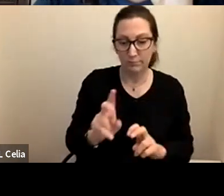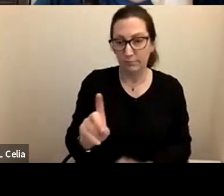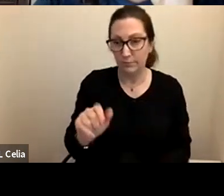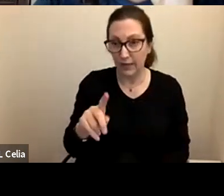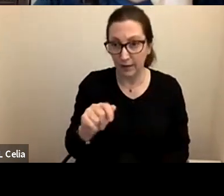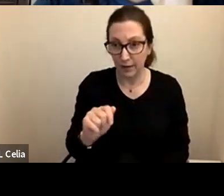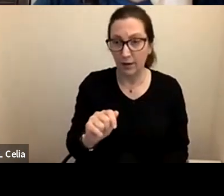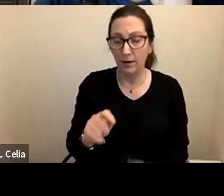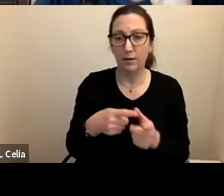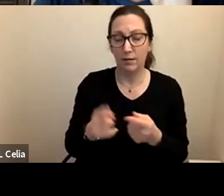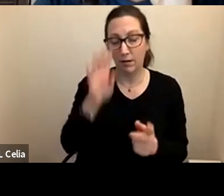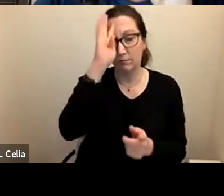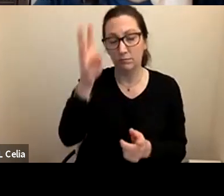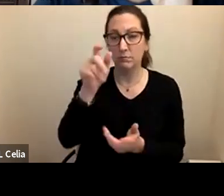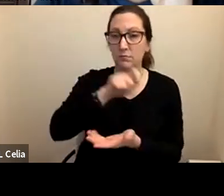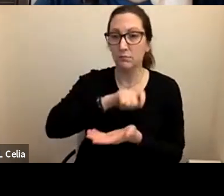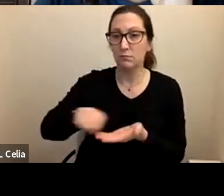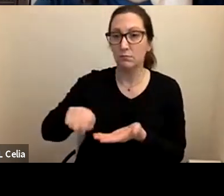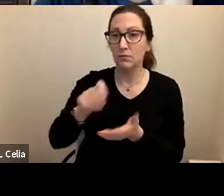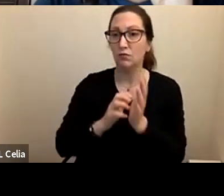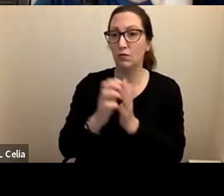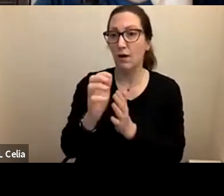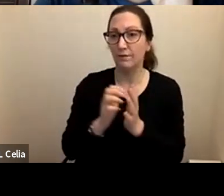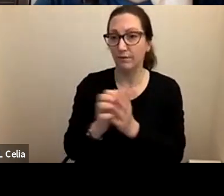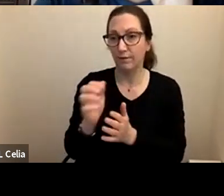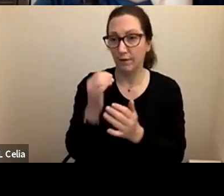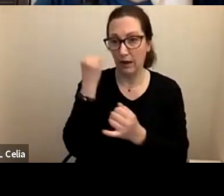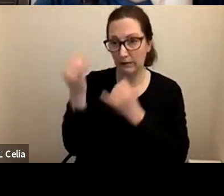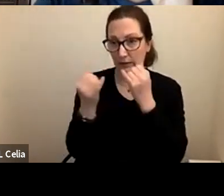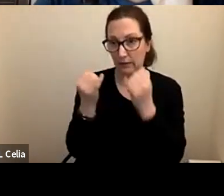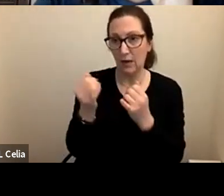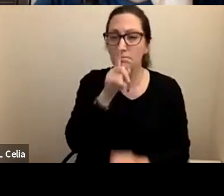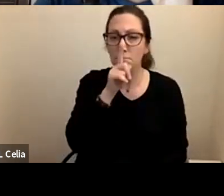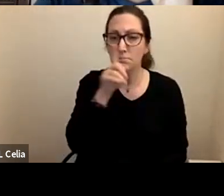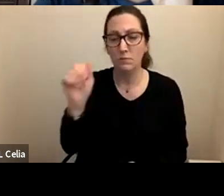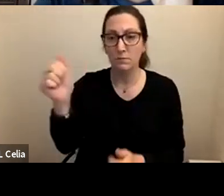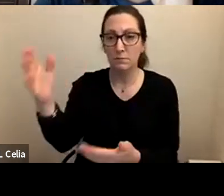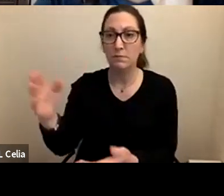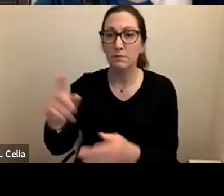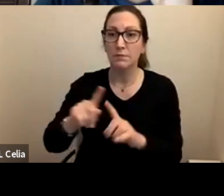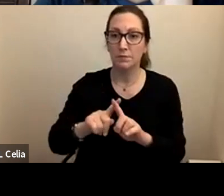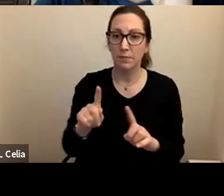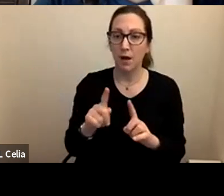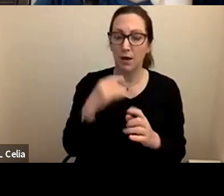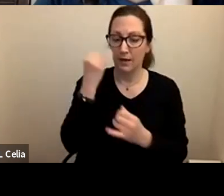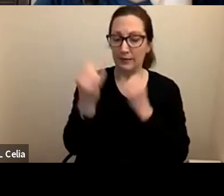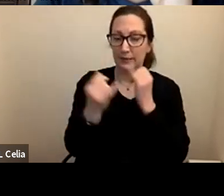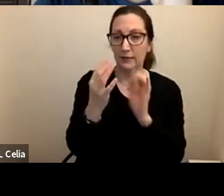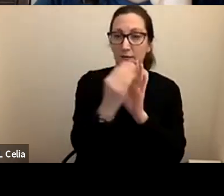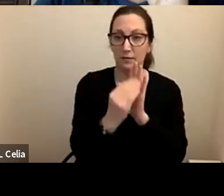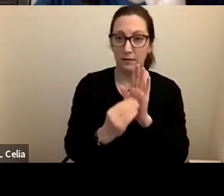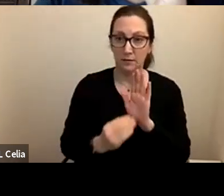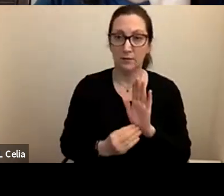some draft ideas, if you will. I don't want to call them recommendations, but ideas that might move this